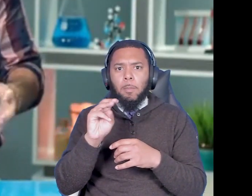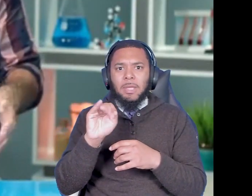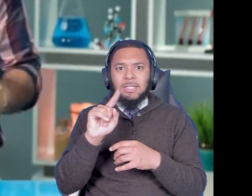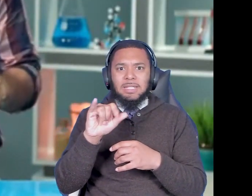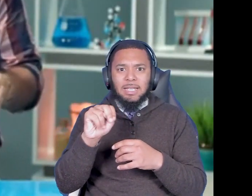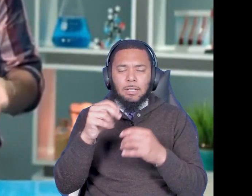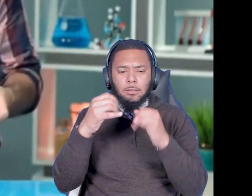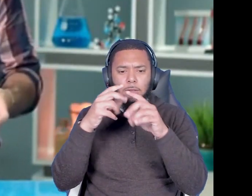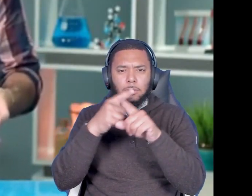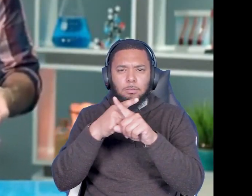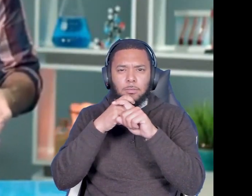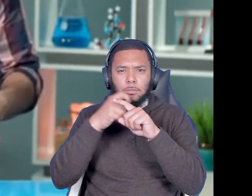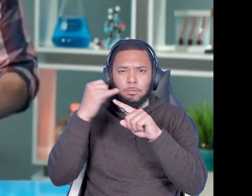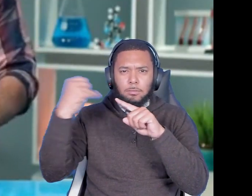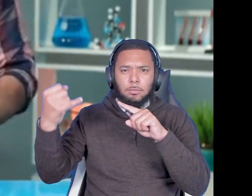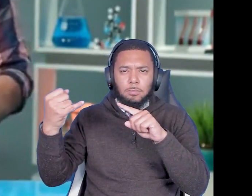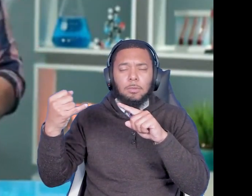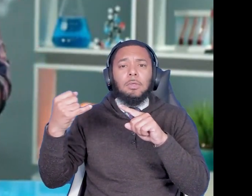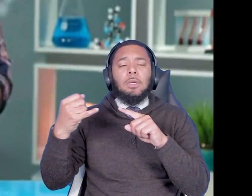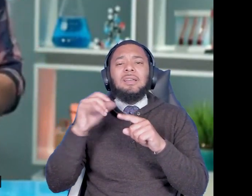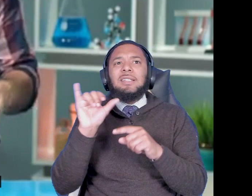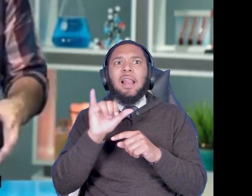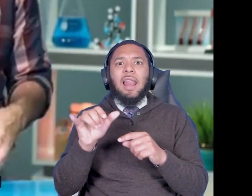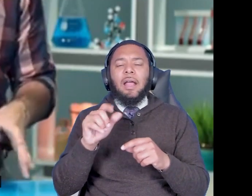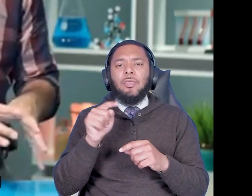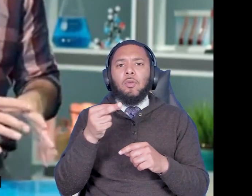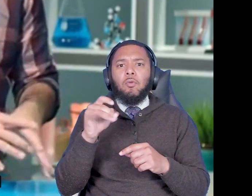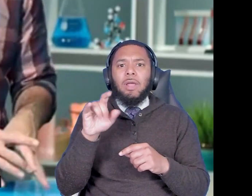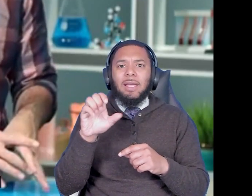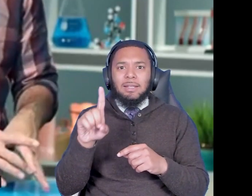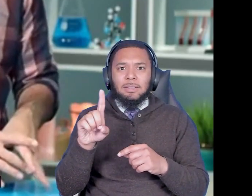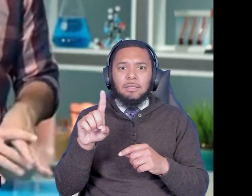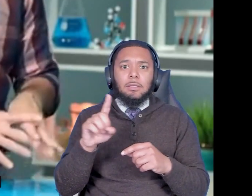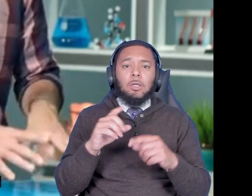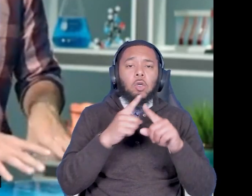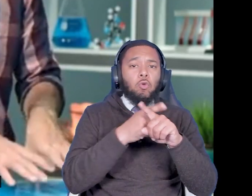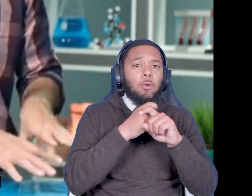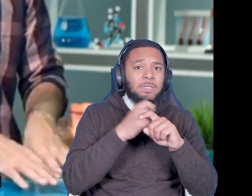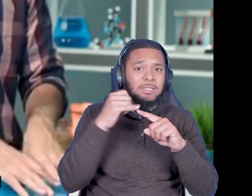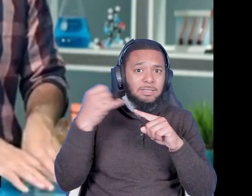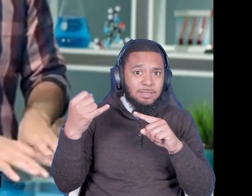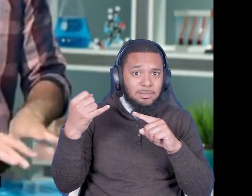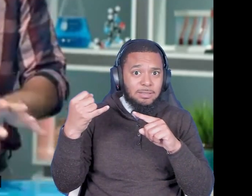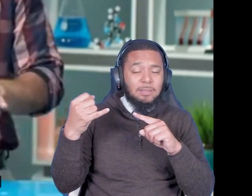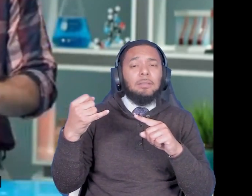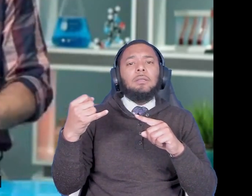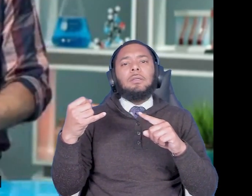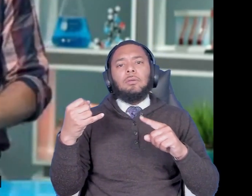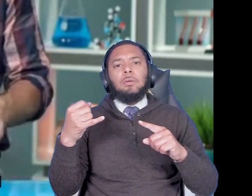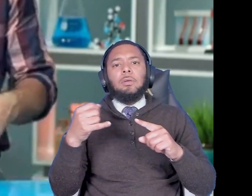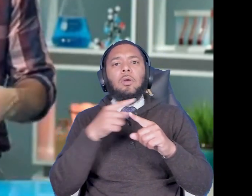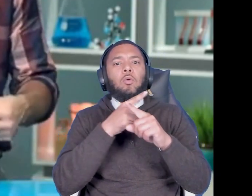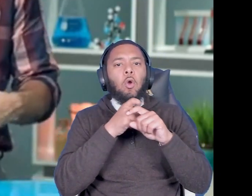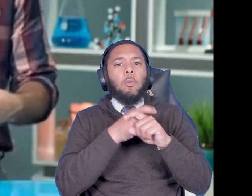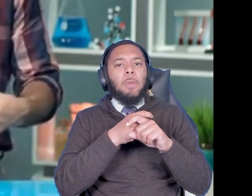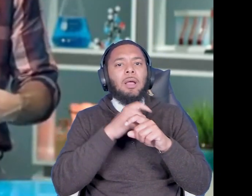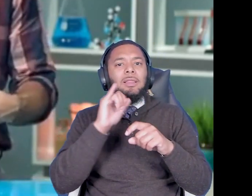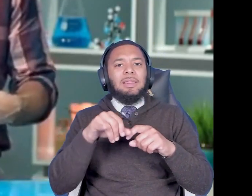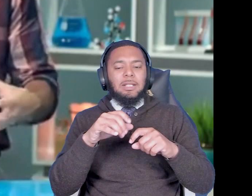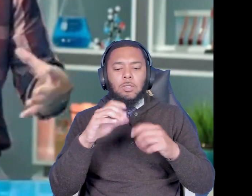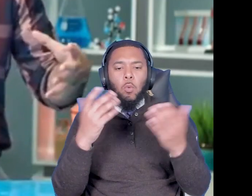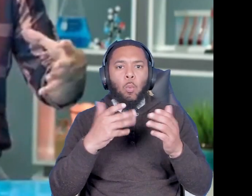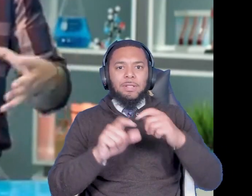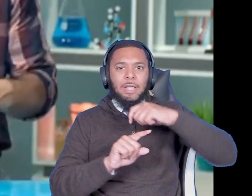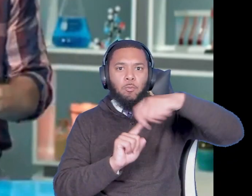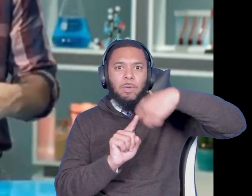wispy material. It's a lot like thread. I always say that chromatin is like thread. If chromatin is like thread, then chromosomes would be like